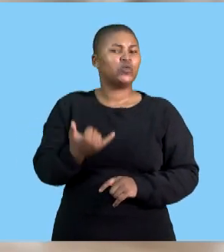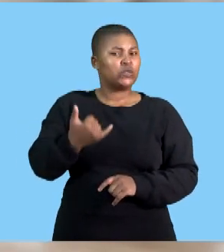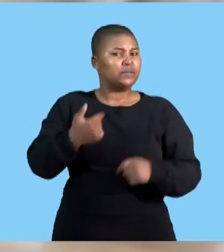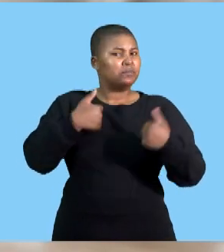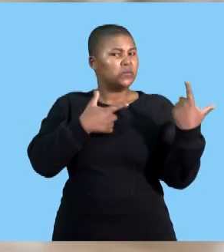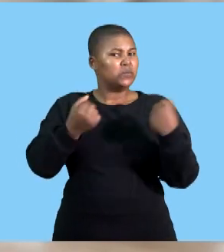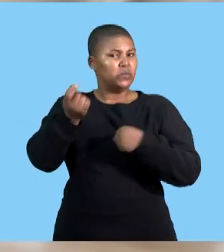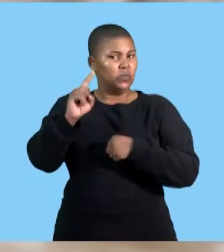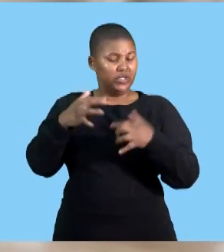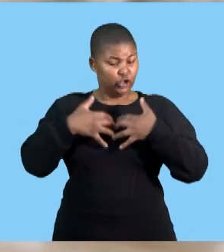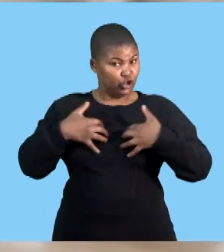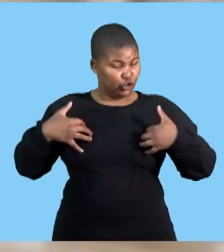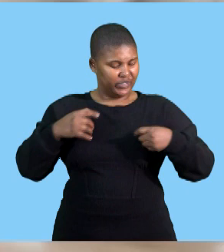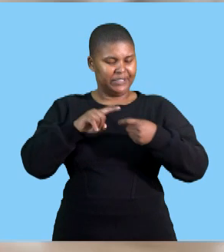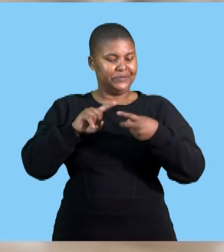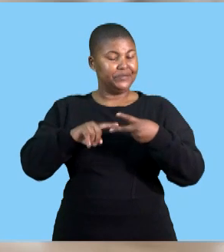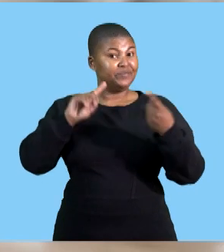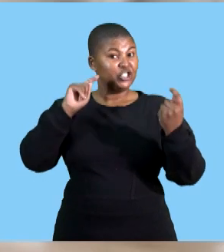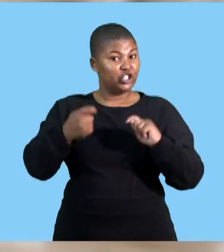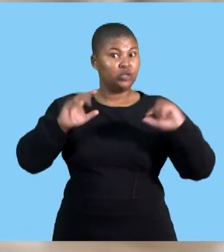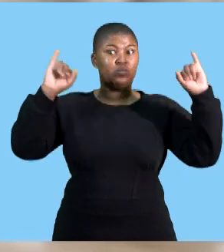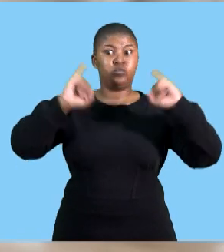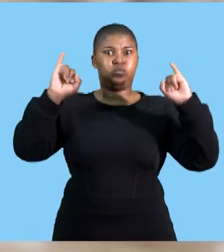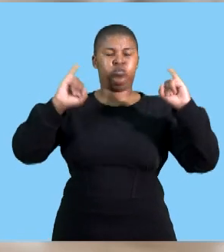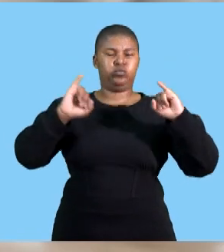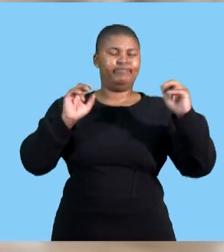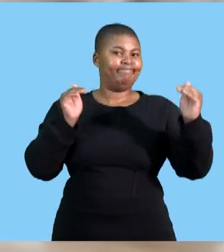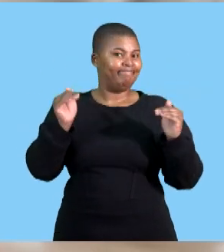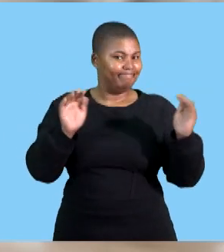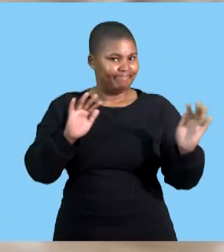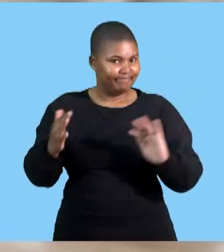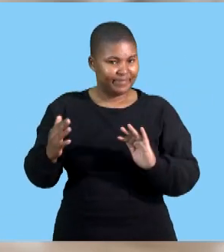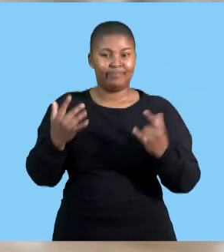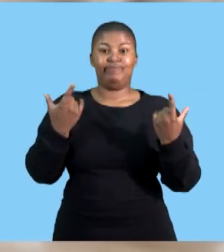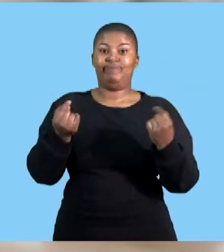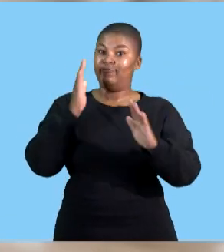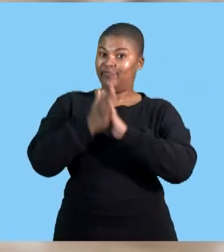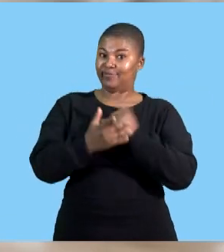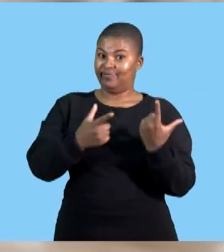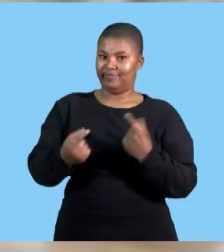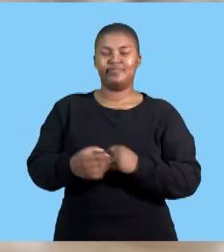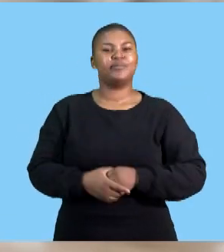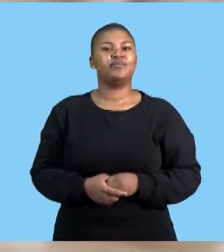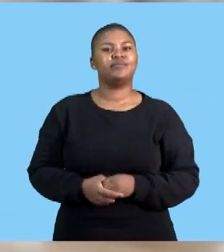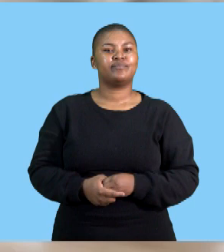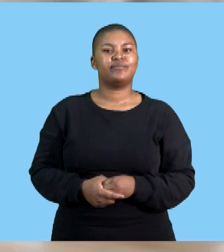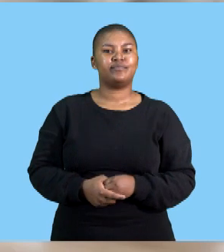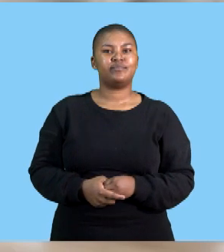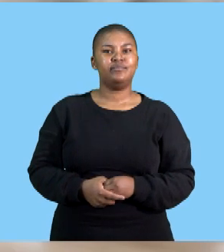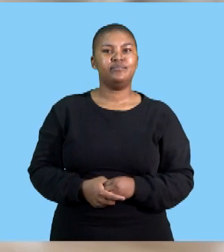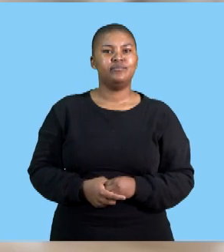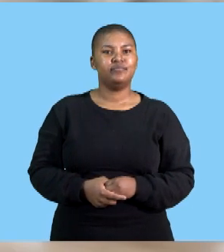called Stress, Change, and Crisis Management. Now, let's get right to it.